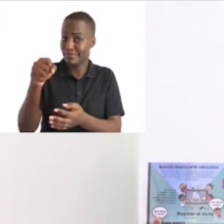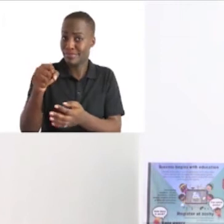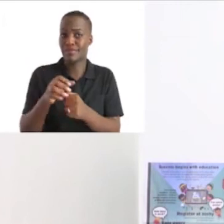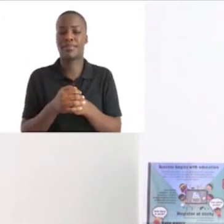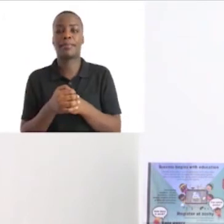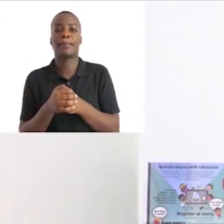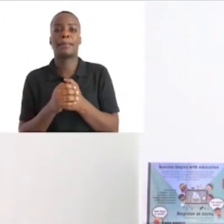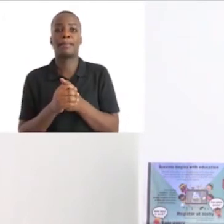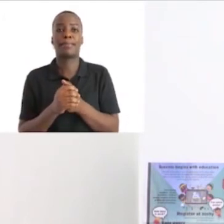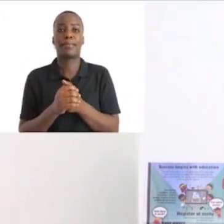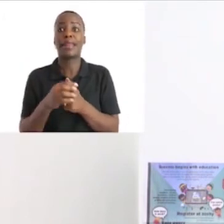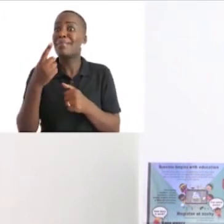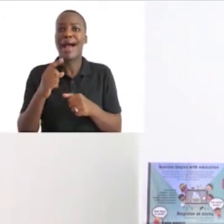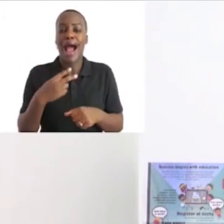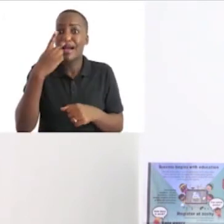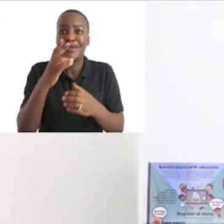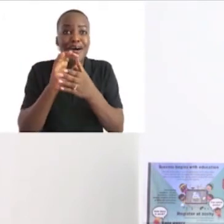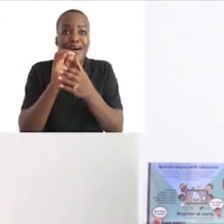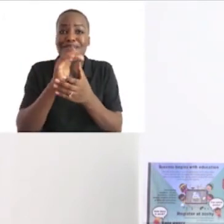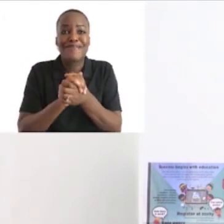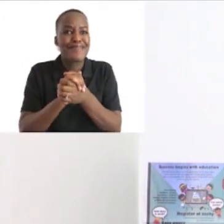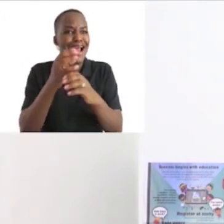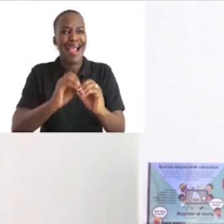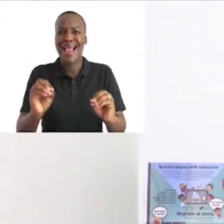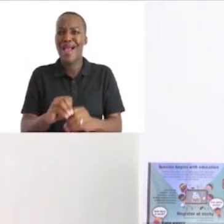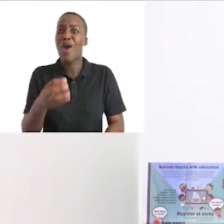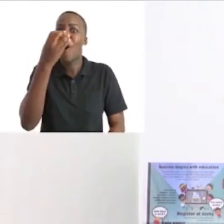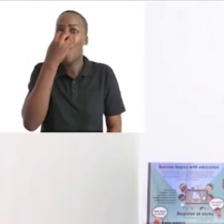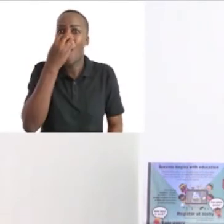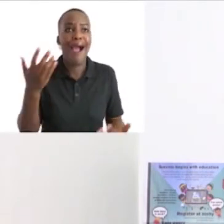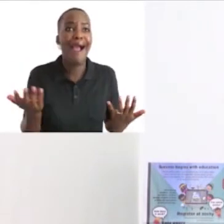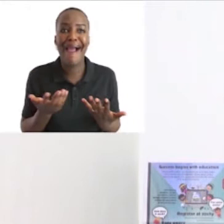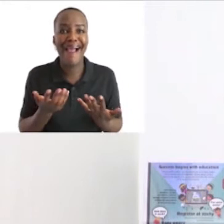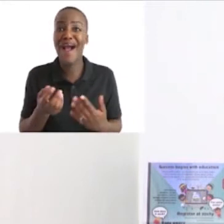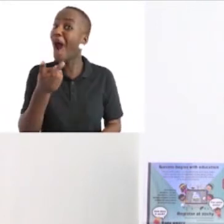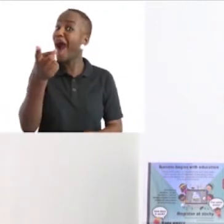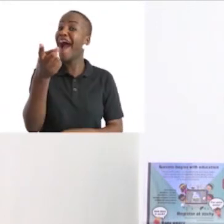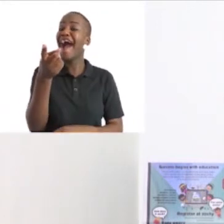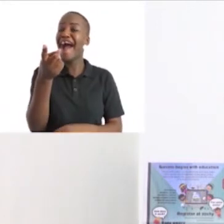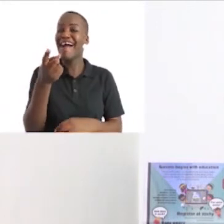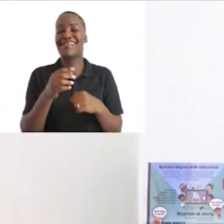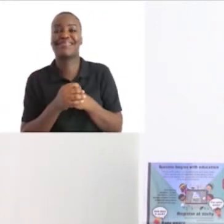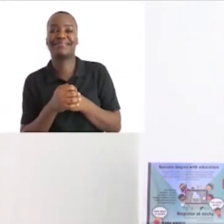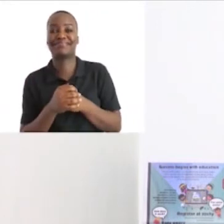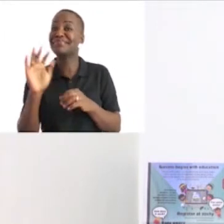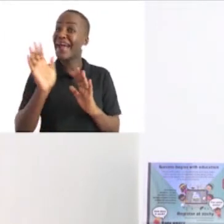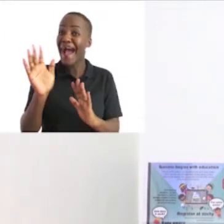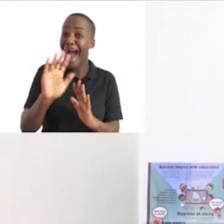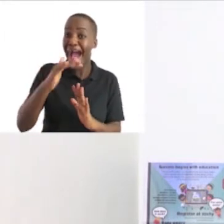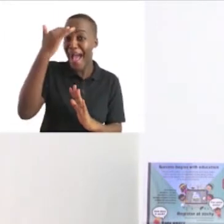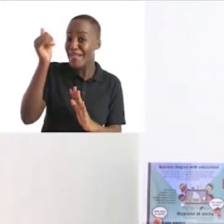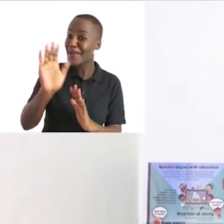But I haven't seen our friend. Where is Zoshi today? Oh, hello